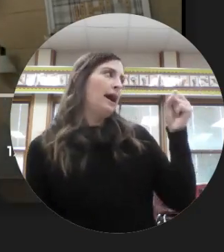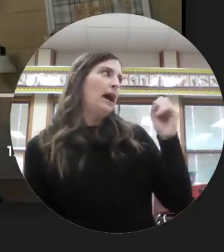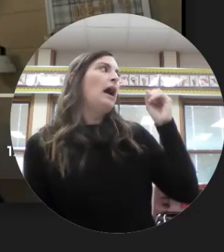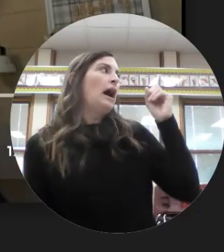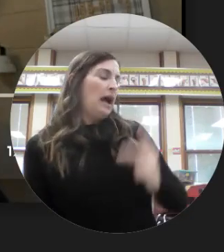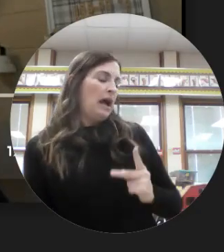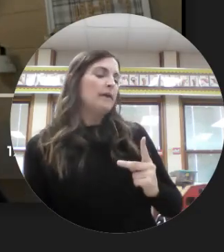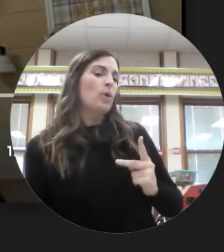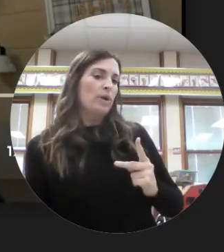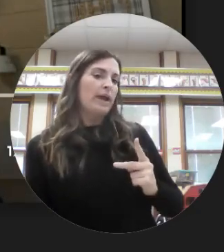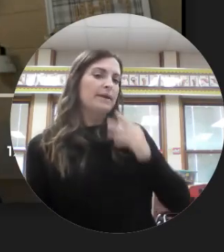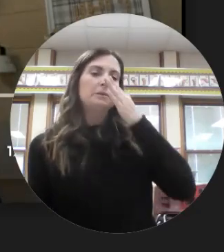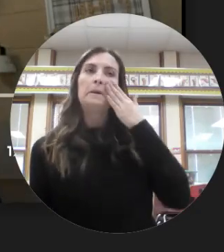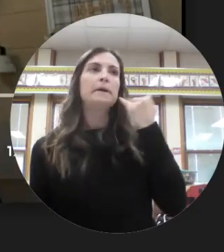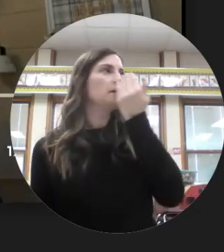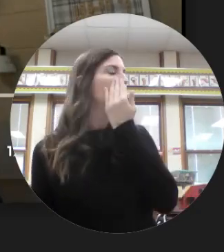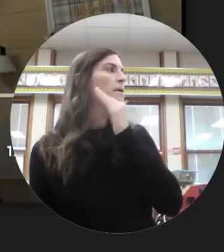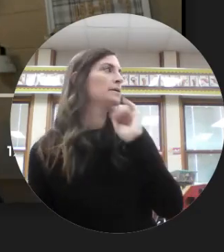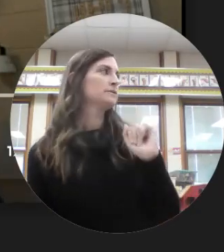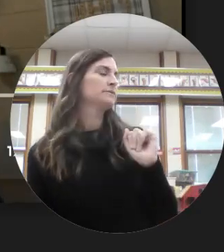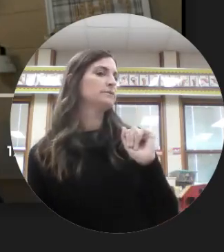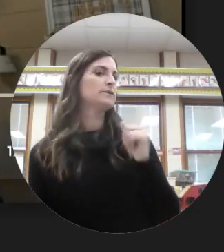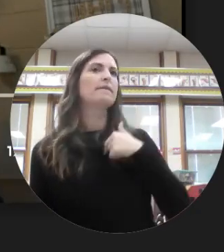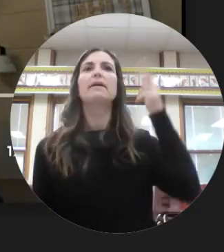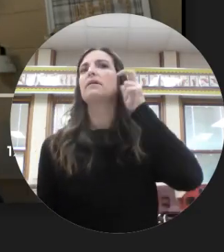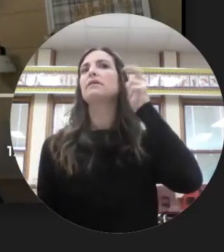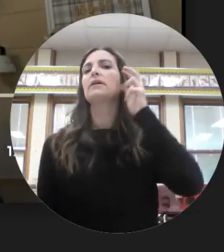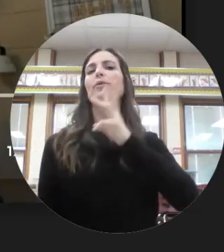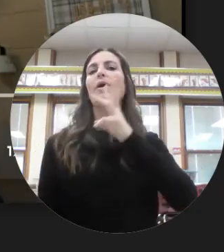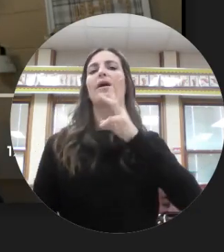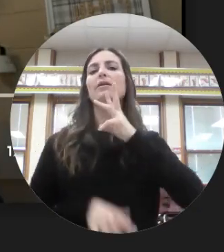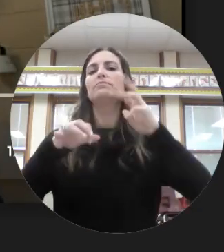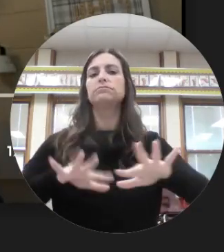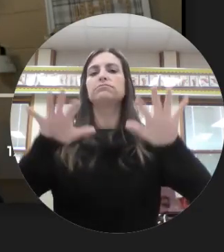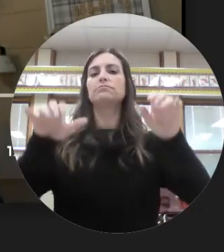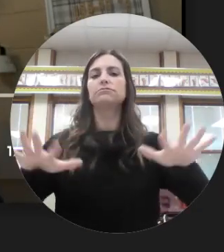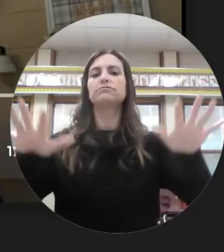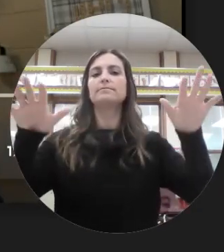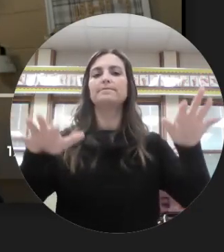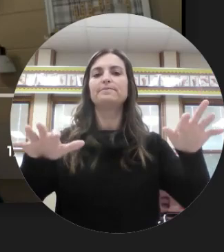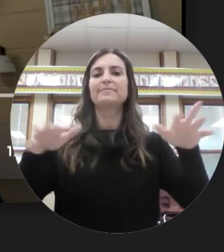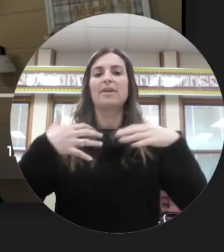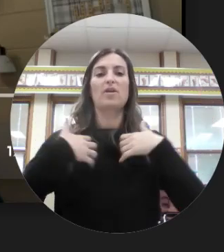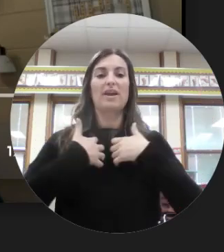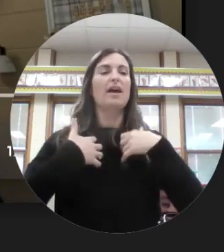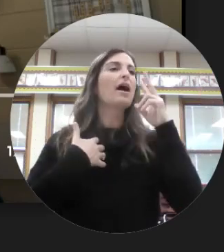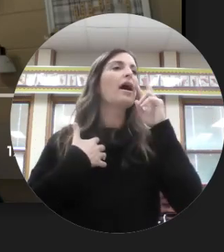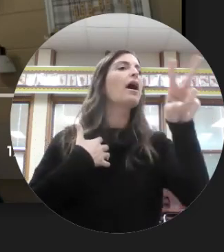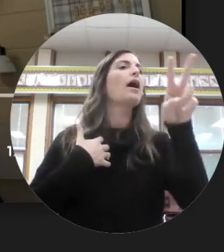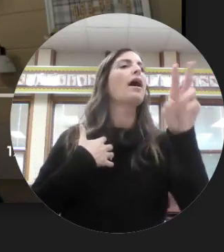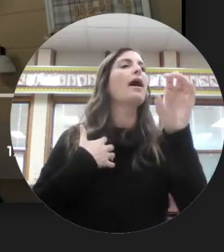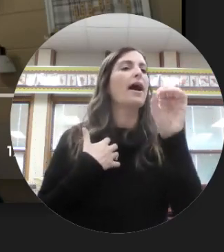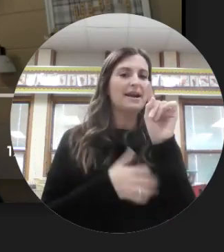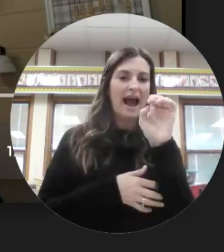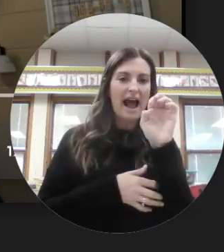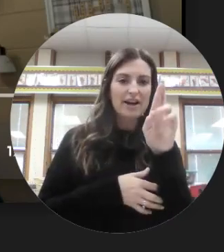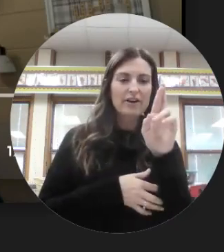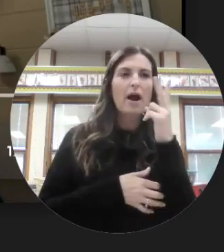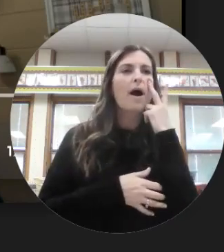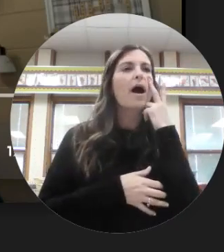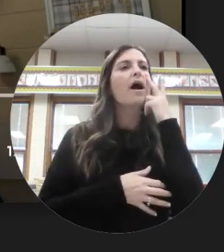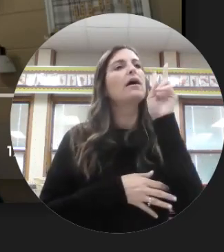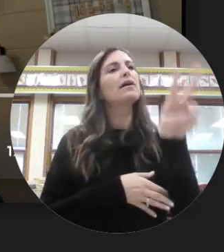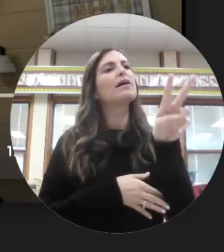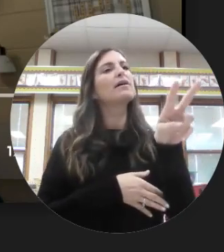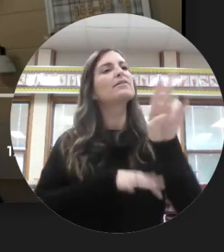Brightbill sniffed and wiped his eyes, and then he heard splashing. Otters were playing in the ocean. He had never seen otters before. He stared